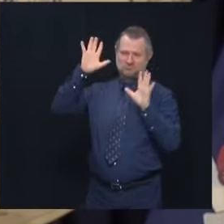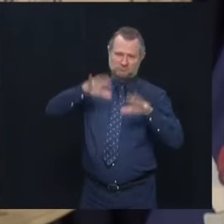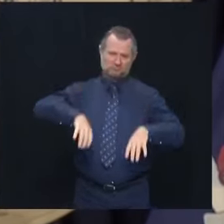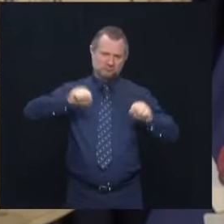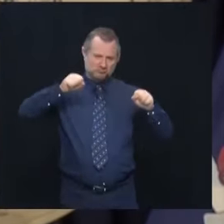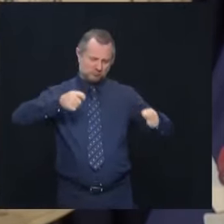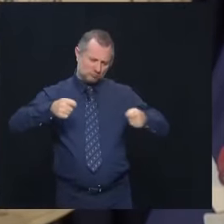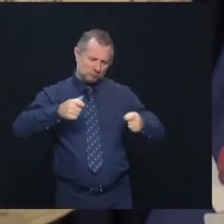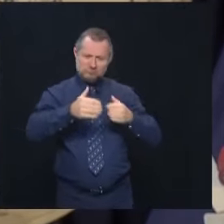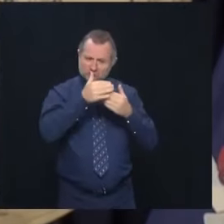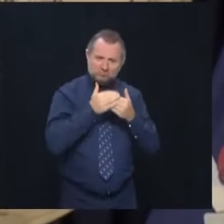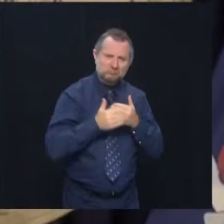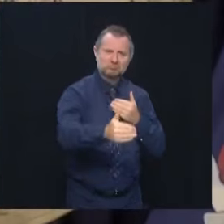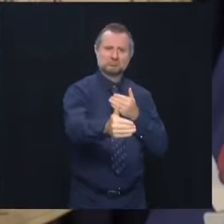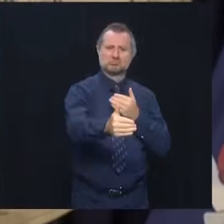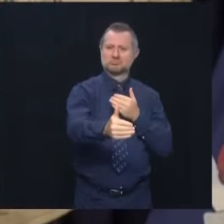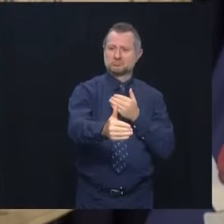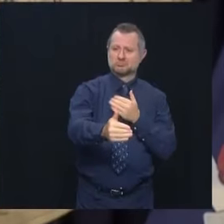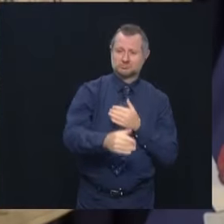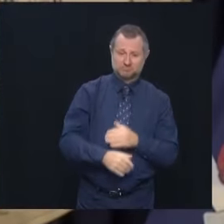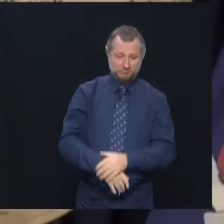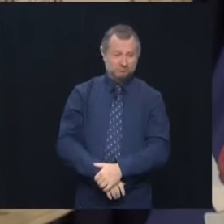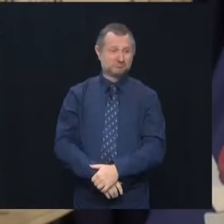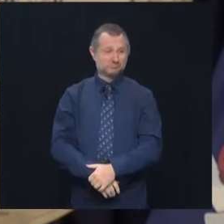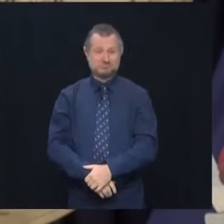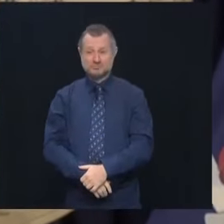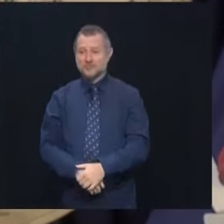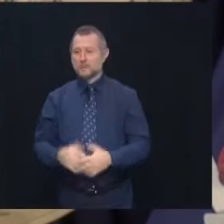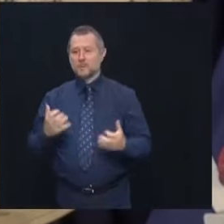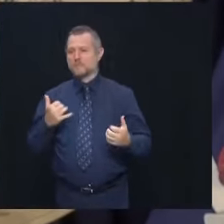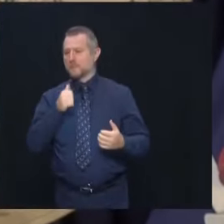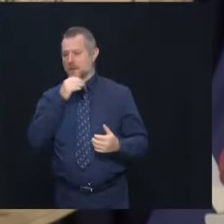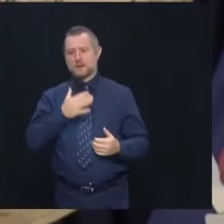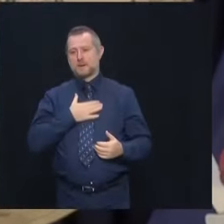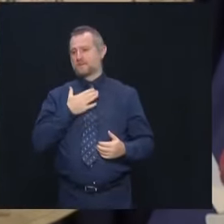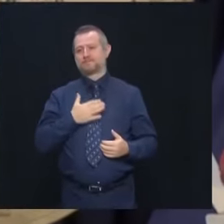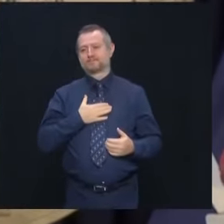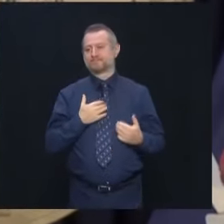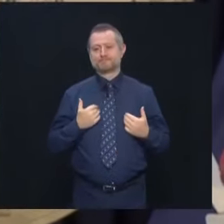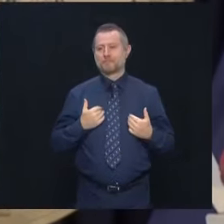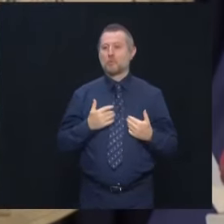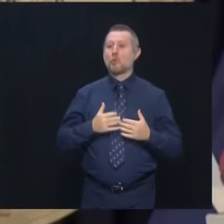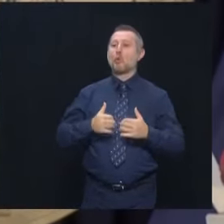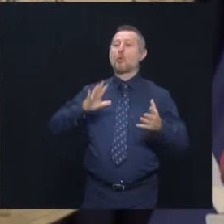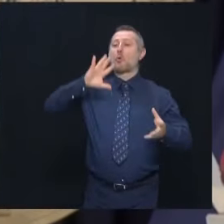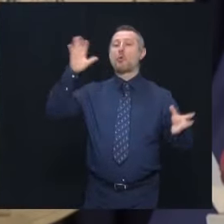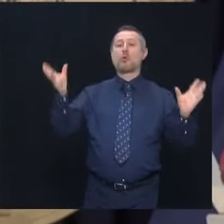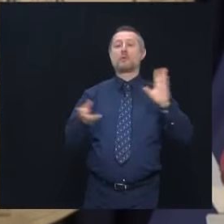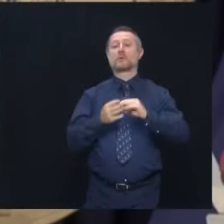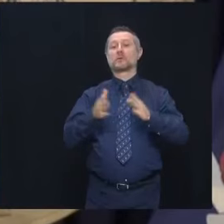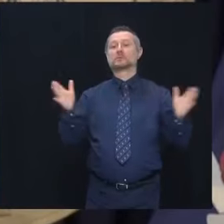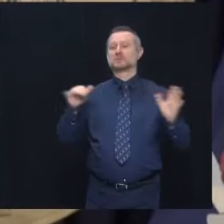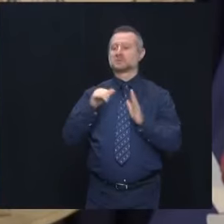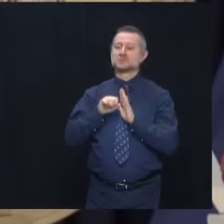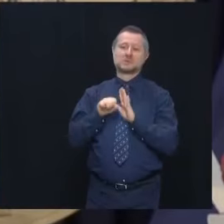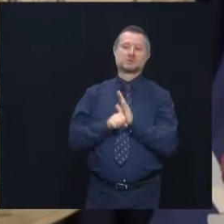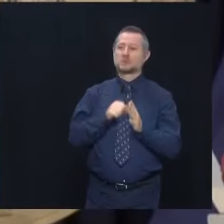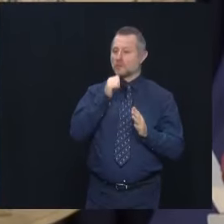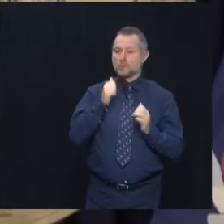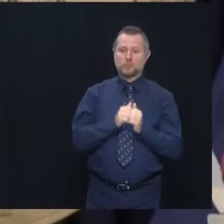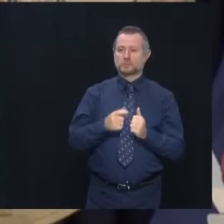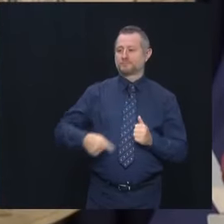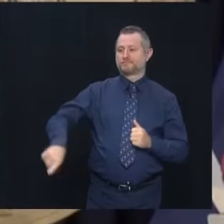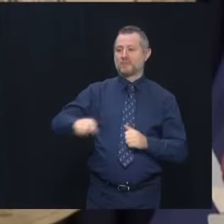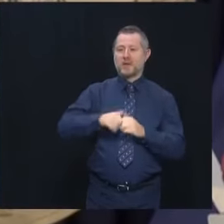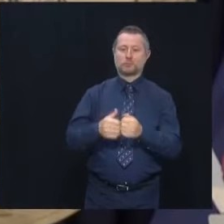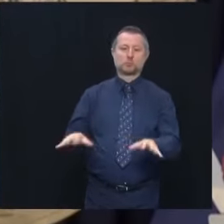forward in these clusters, because I am unhappy statewide with the enforcement that's been going